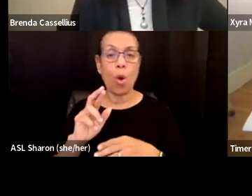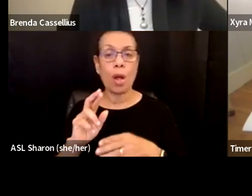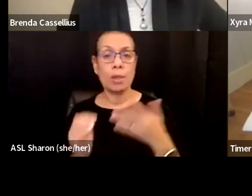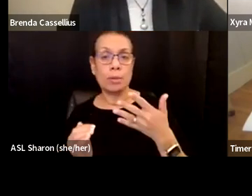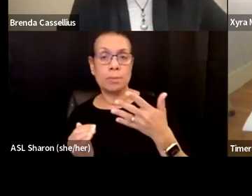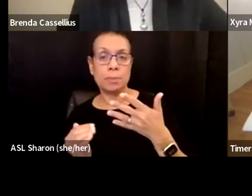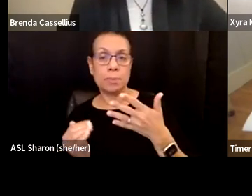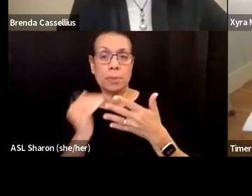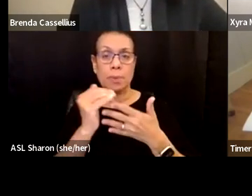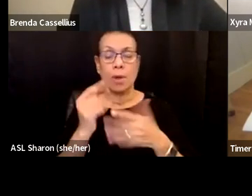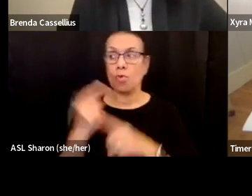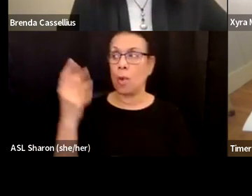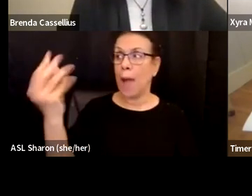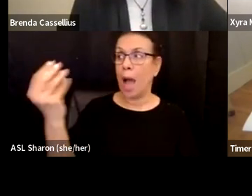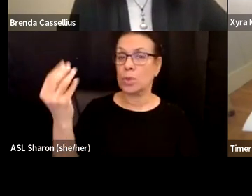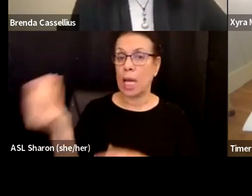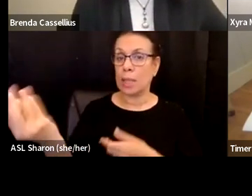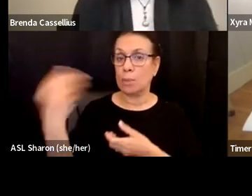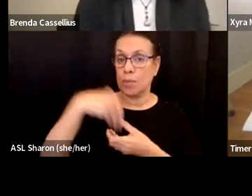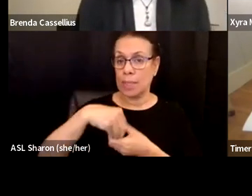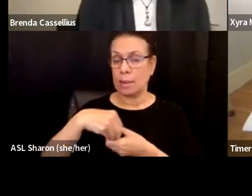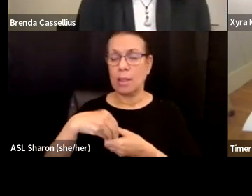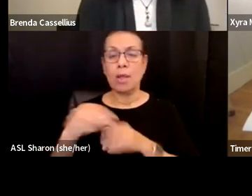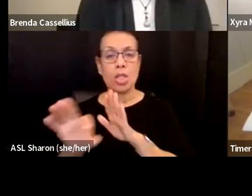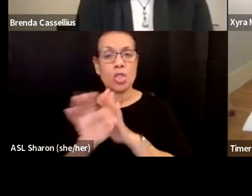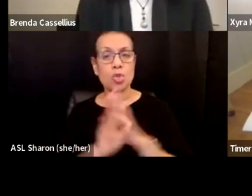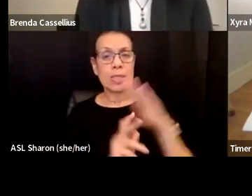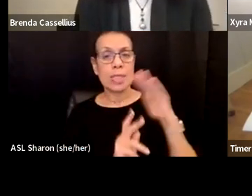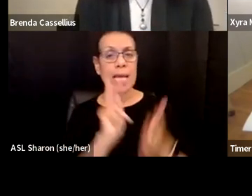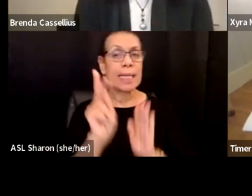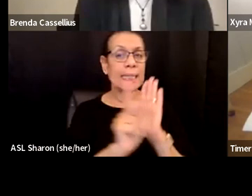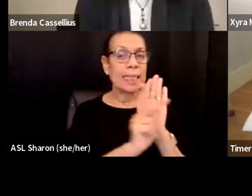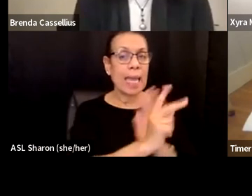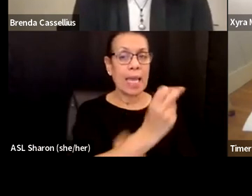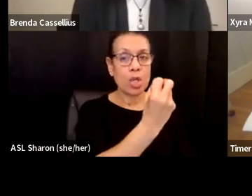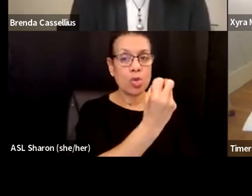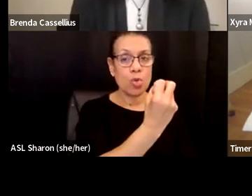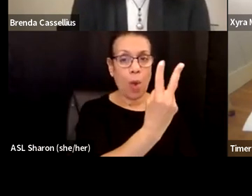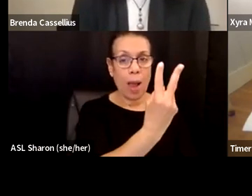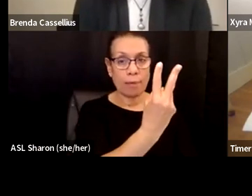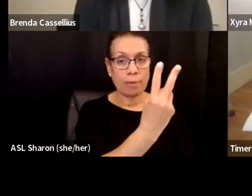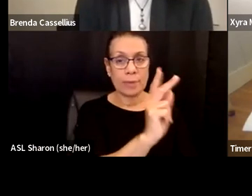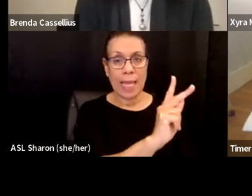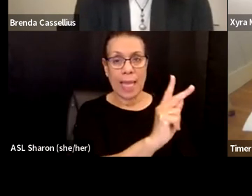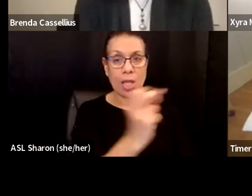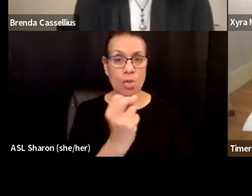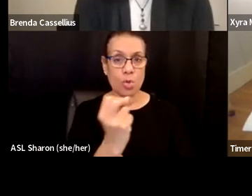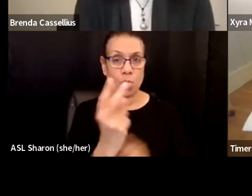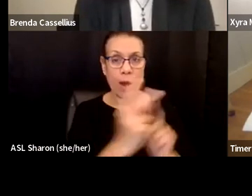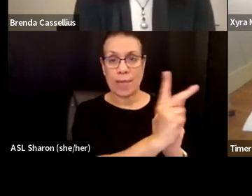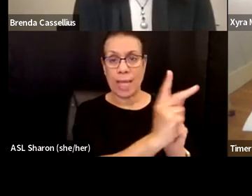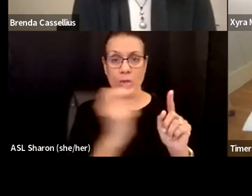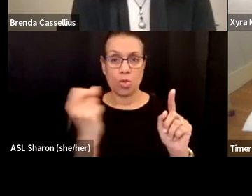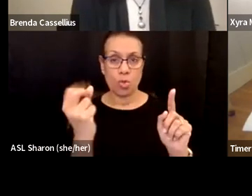um coming from the outside in and they're choosing a k-12 experience so yes we will be supporting them as they develop